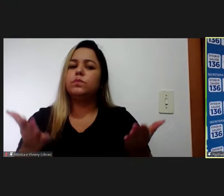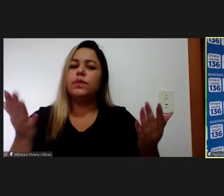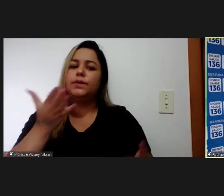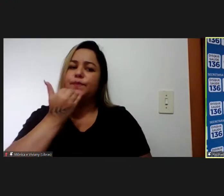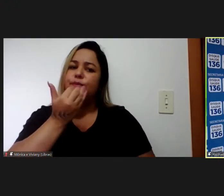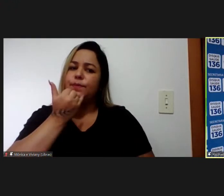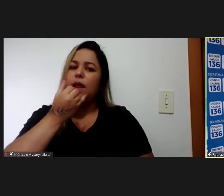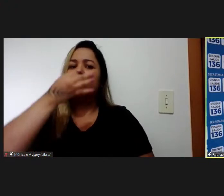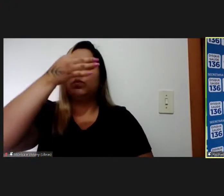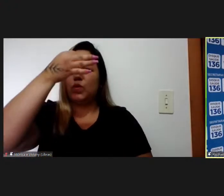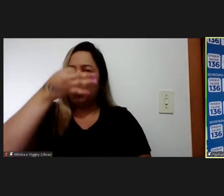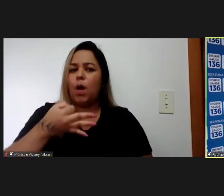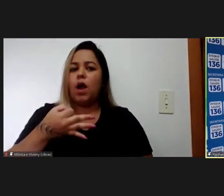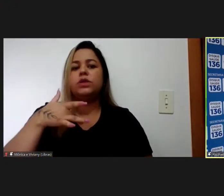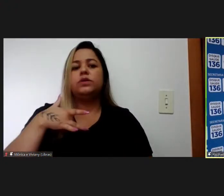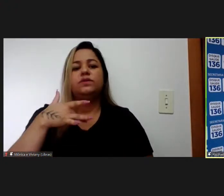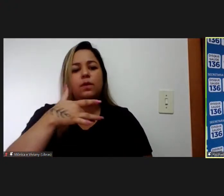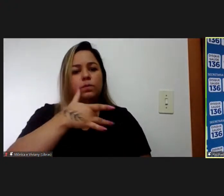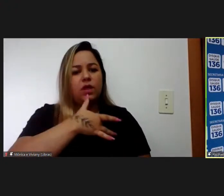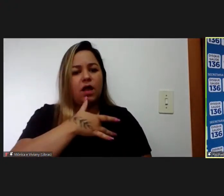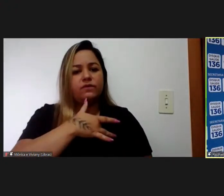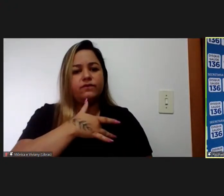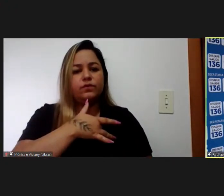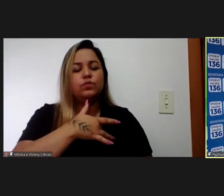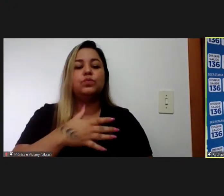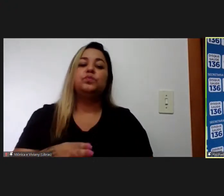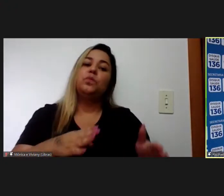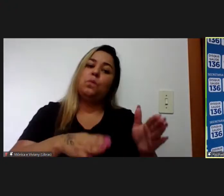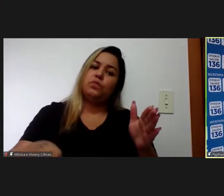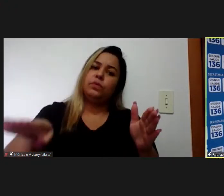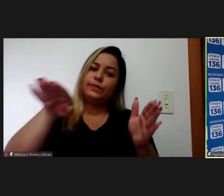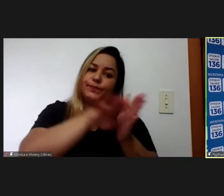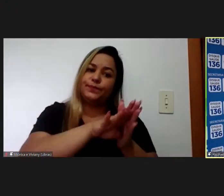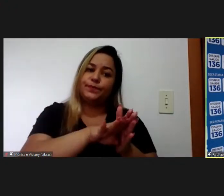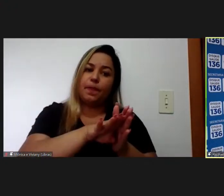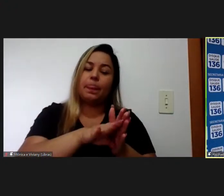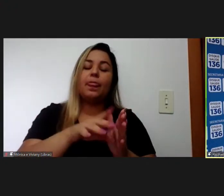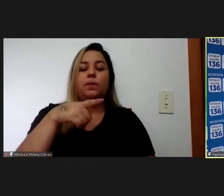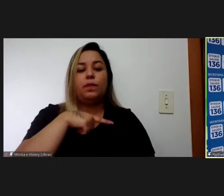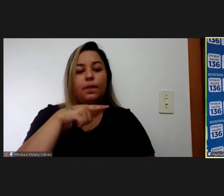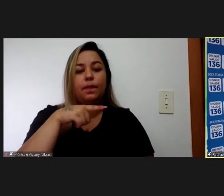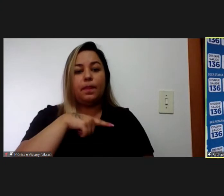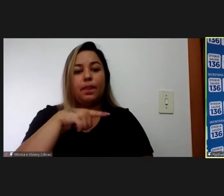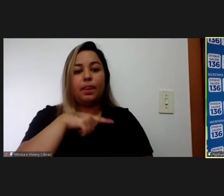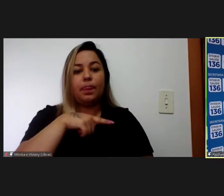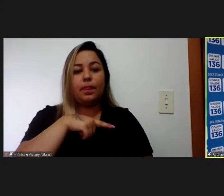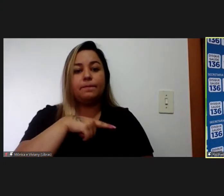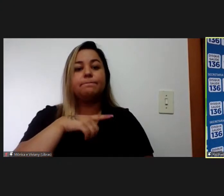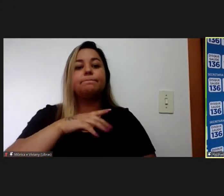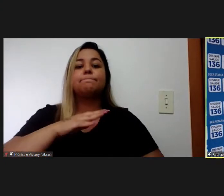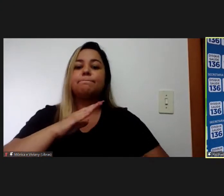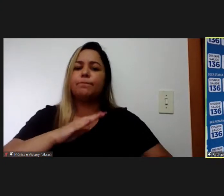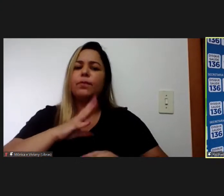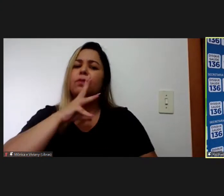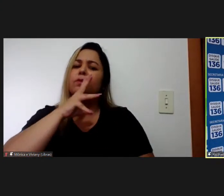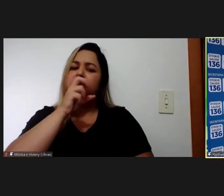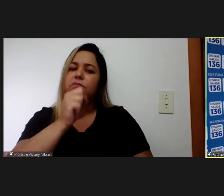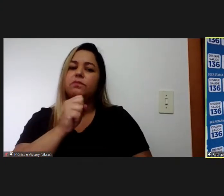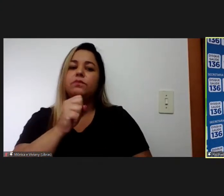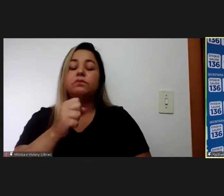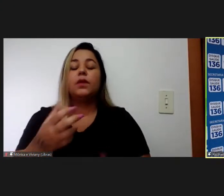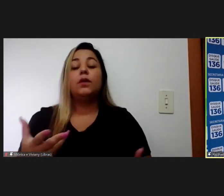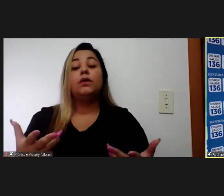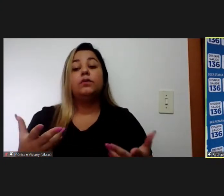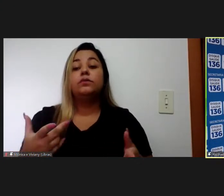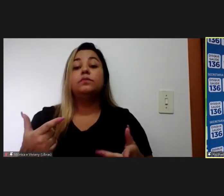promote the adequate nutrition and health nutrition. Since the time I came here, we have been having a very strong